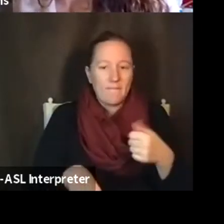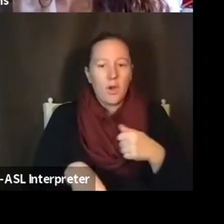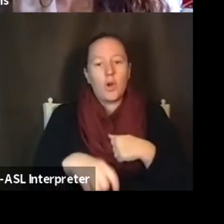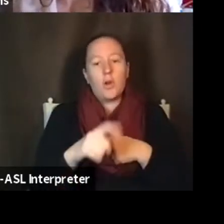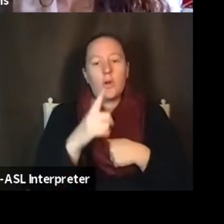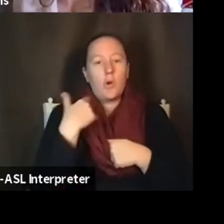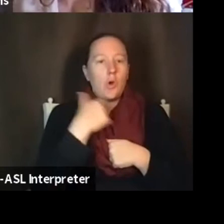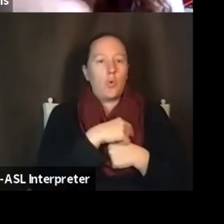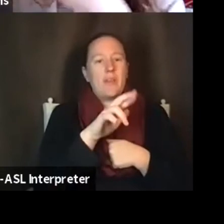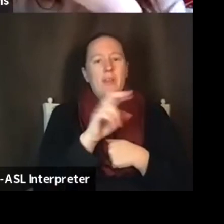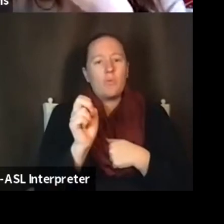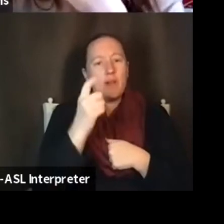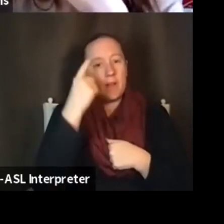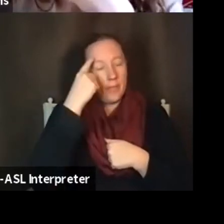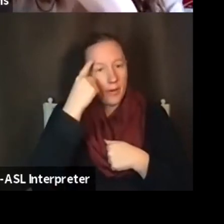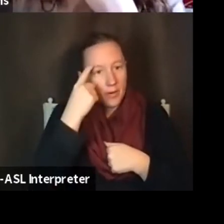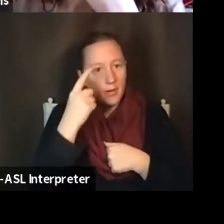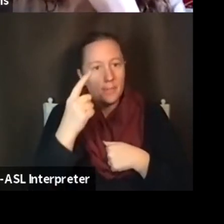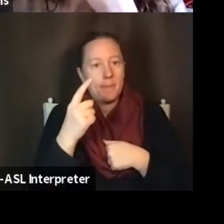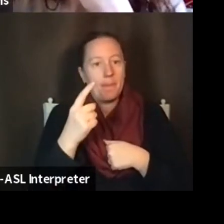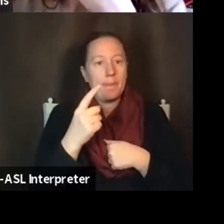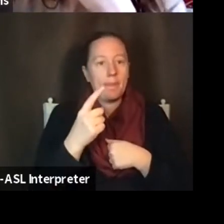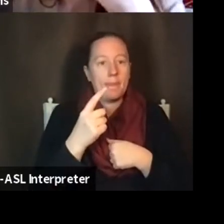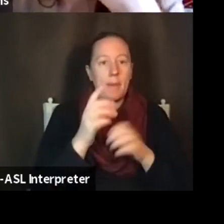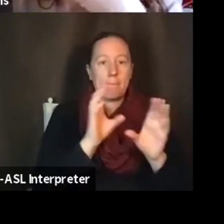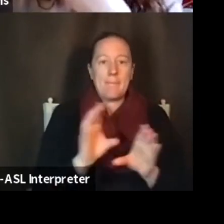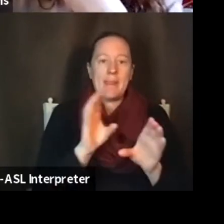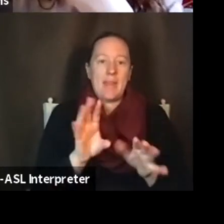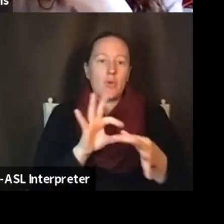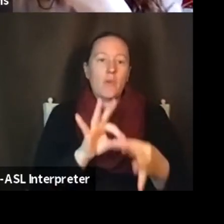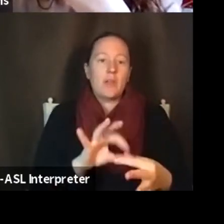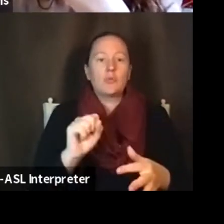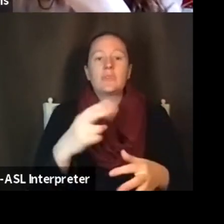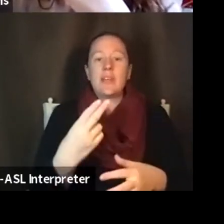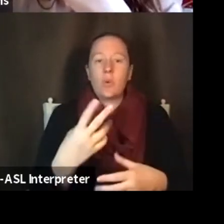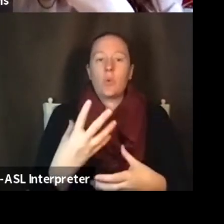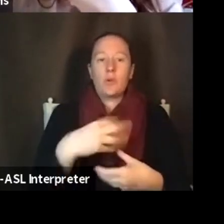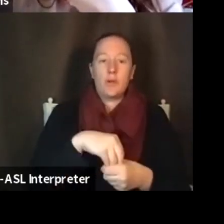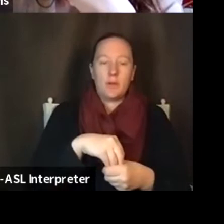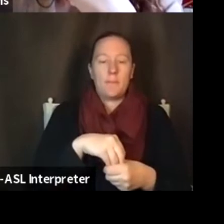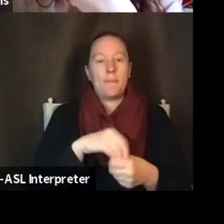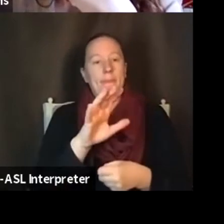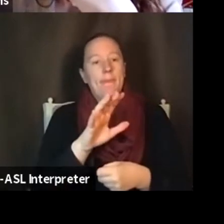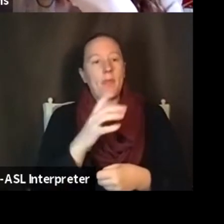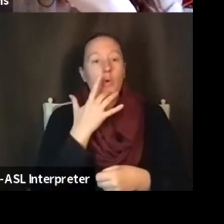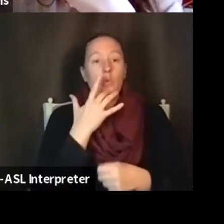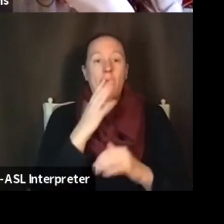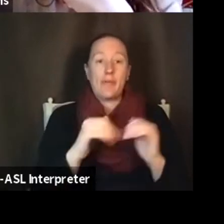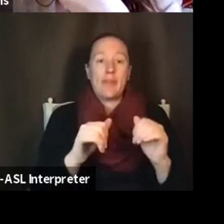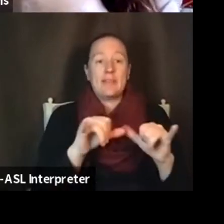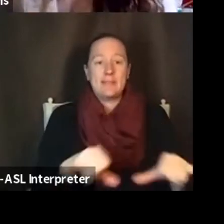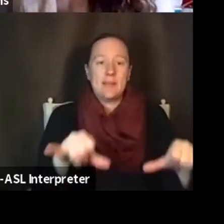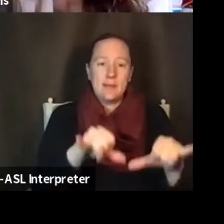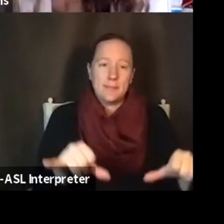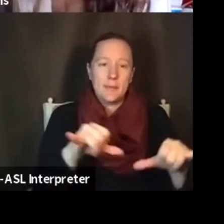of rethought our plan around stakeholder engagement and made an effort to, instead of asking the same questions